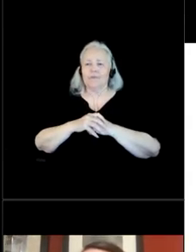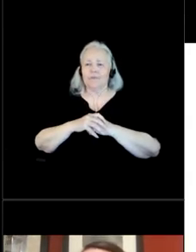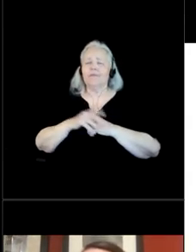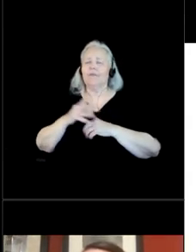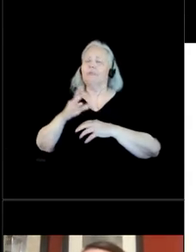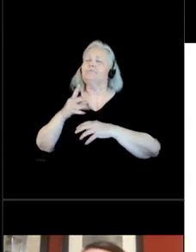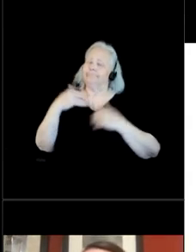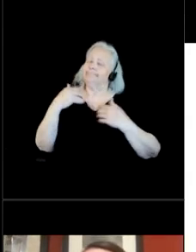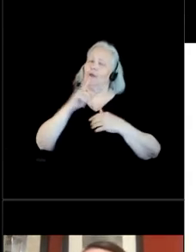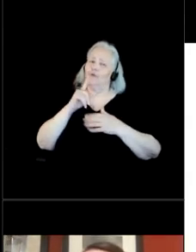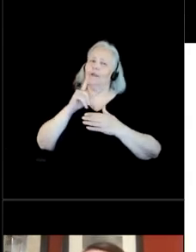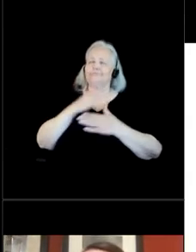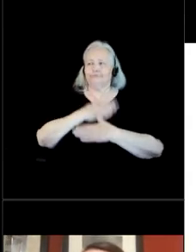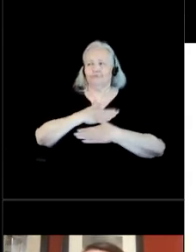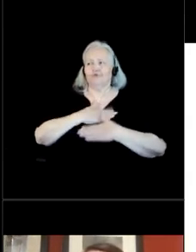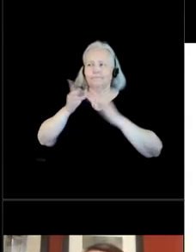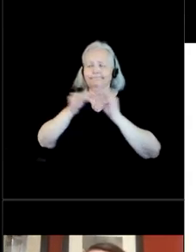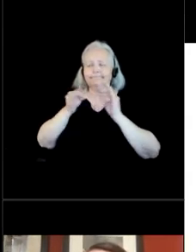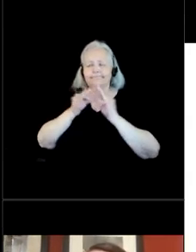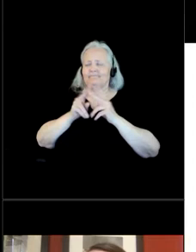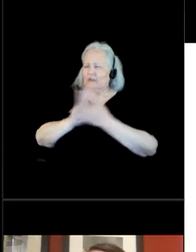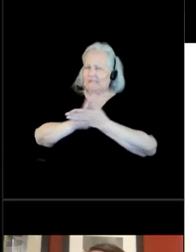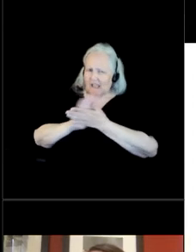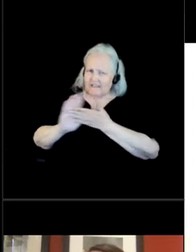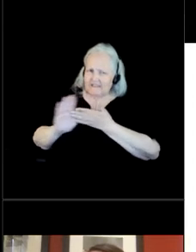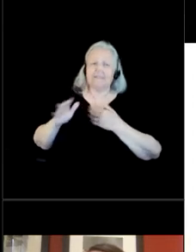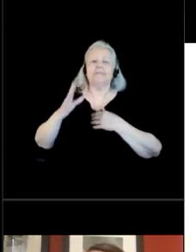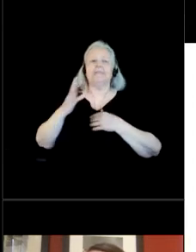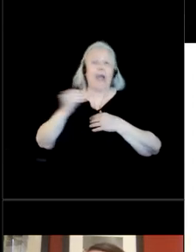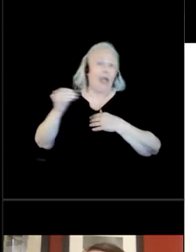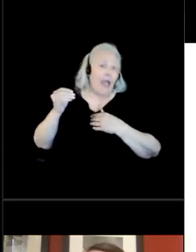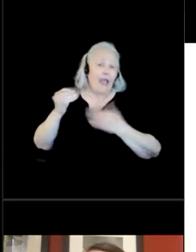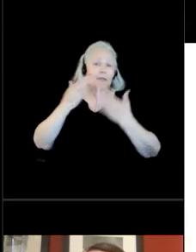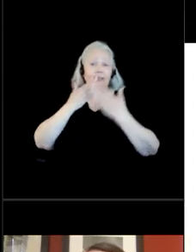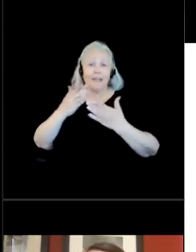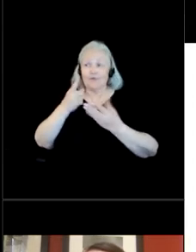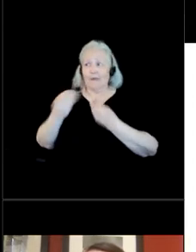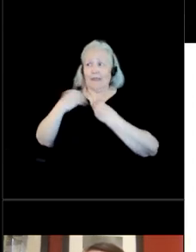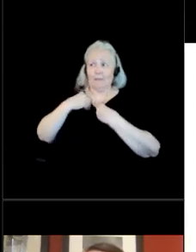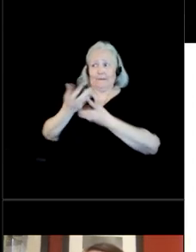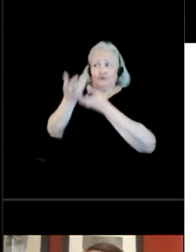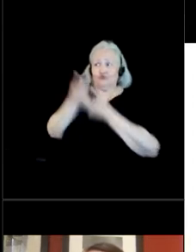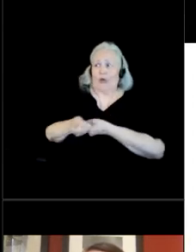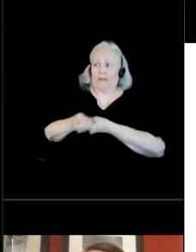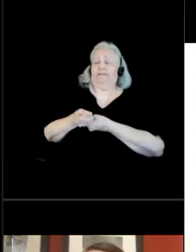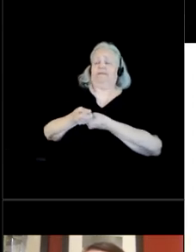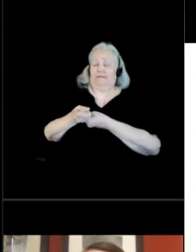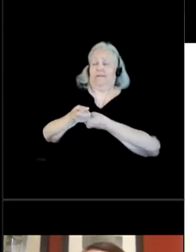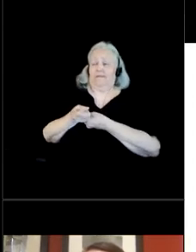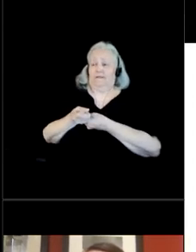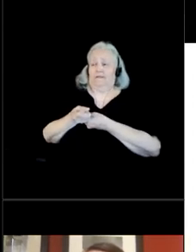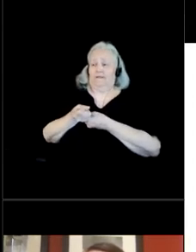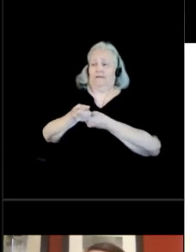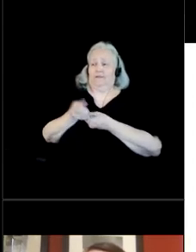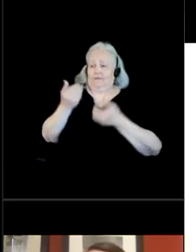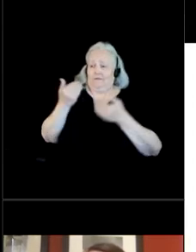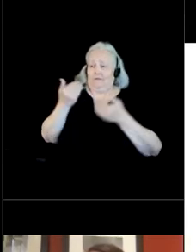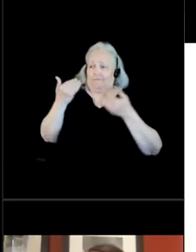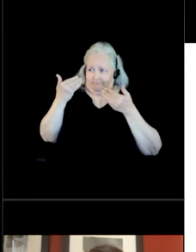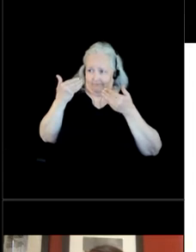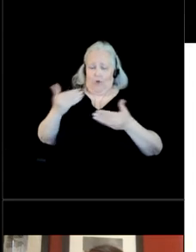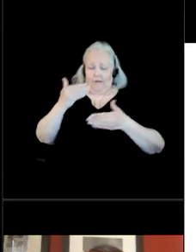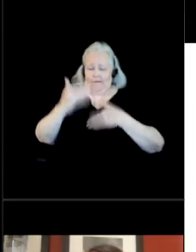I really appreciate the kind words, and I appreciate the opportunity and the trust that you've put in me to get this section